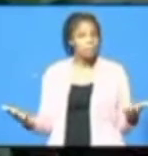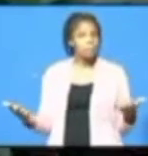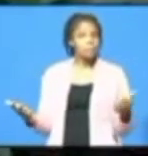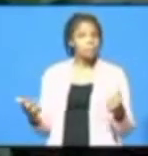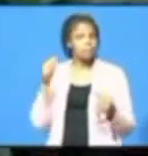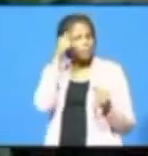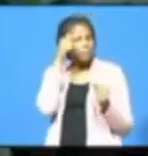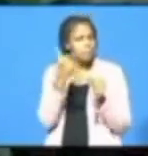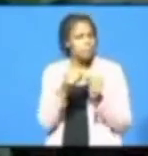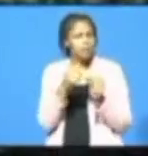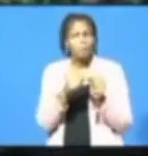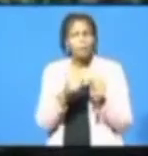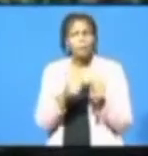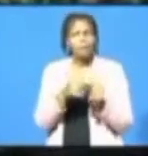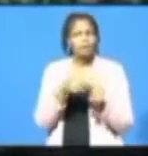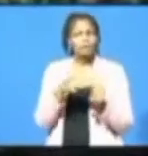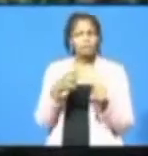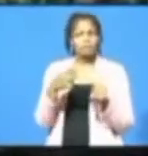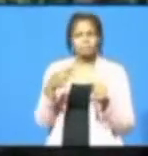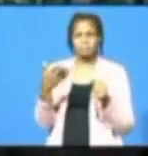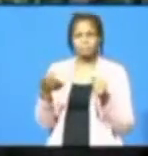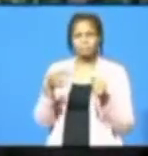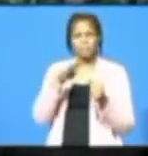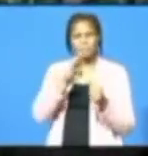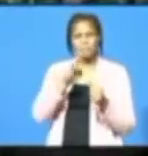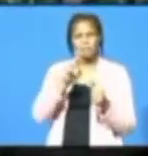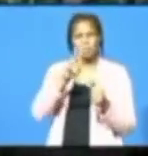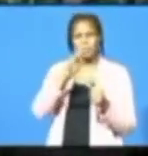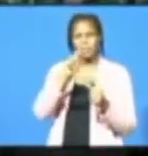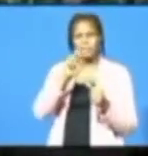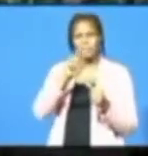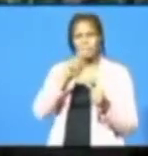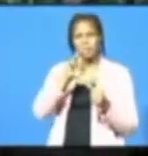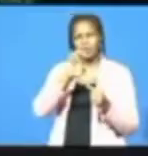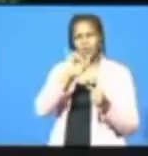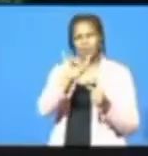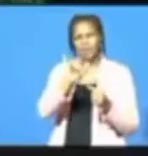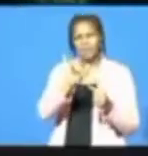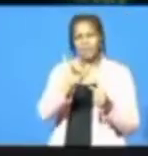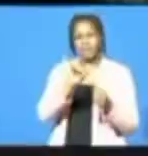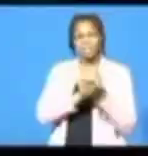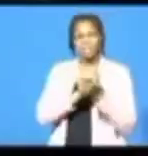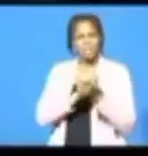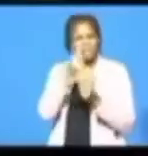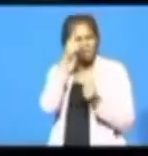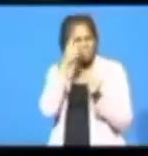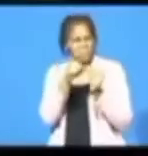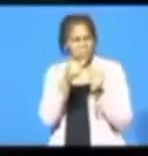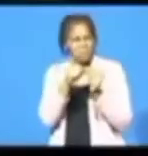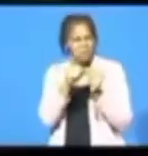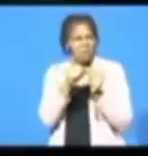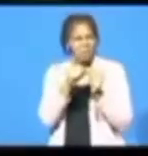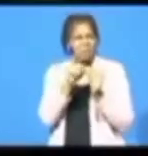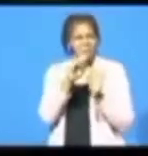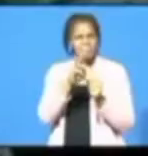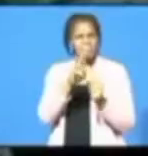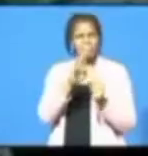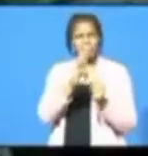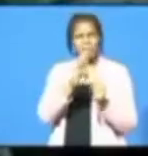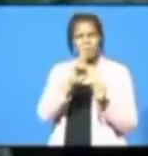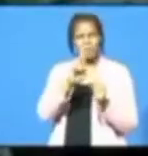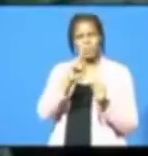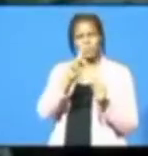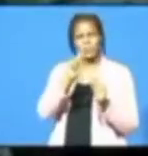You remember that butchery? Oh, young people don't know that. Remember that butchery? When you